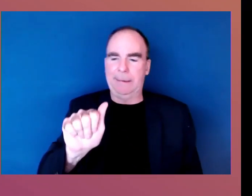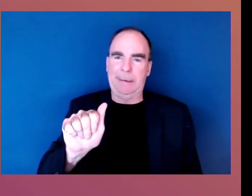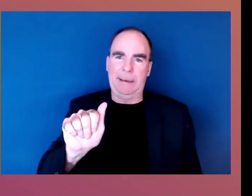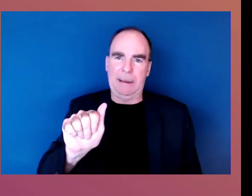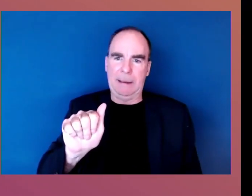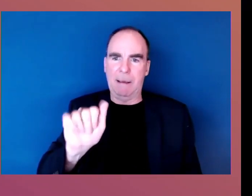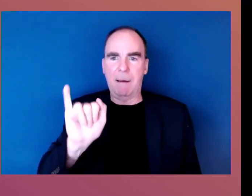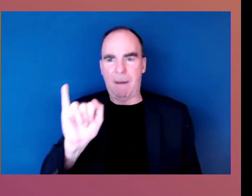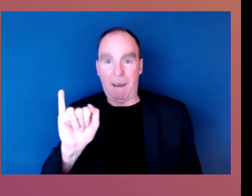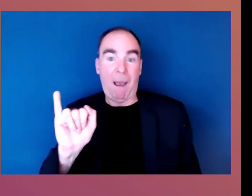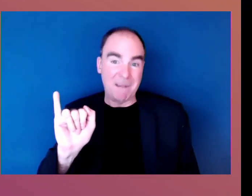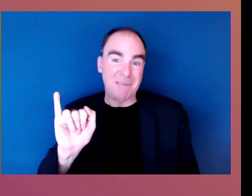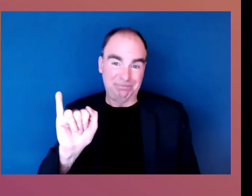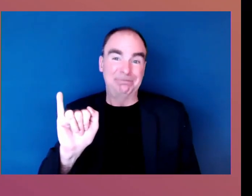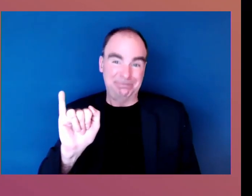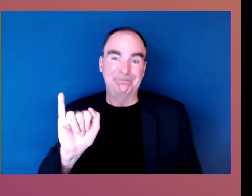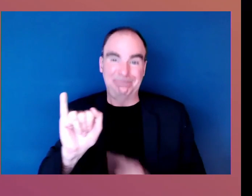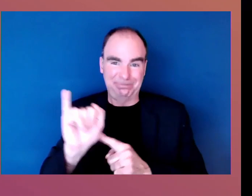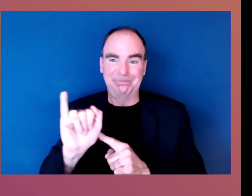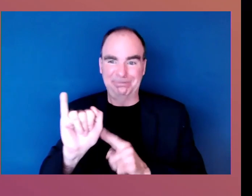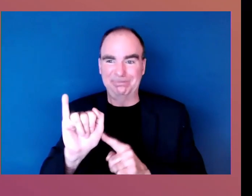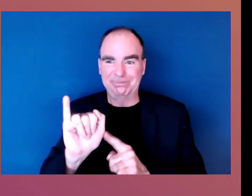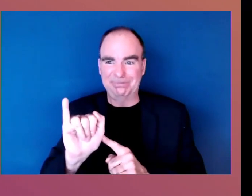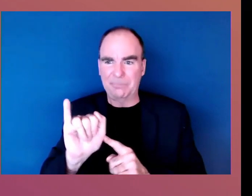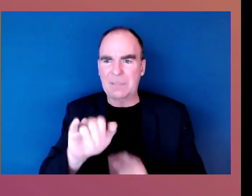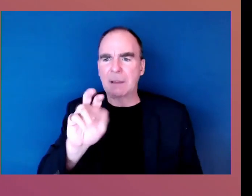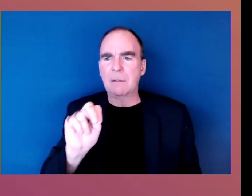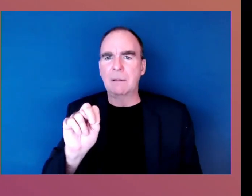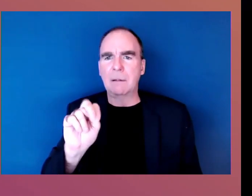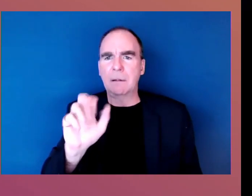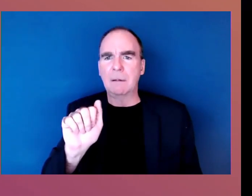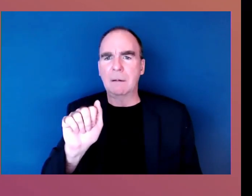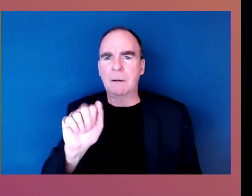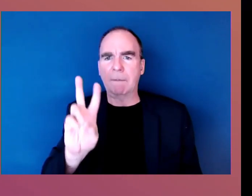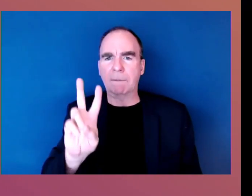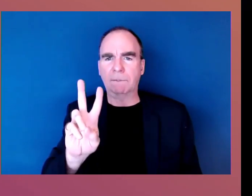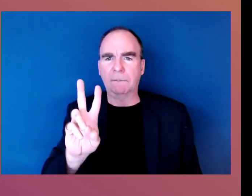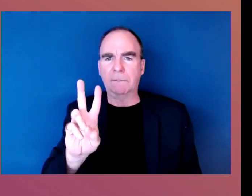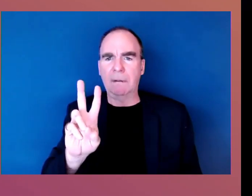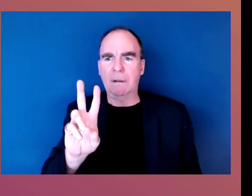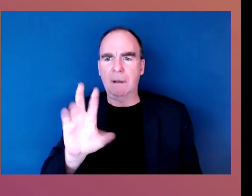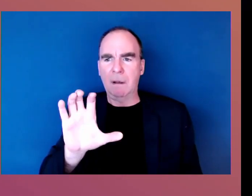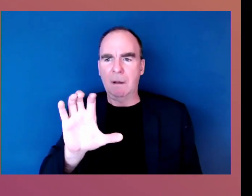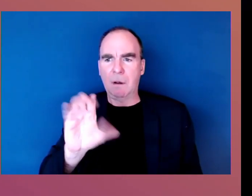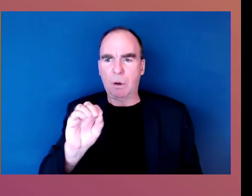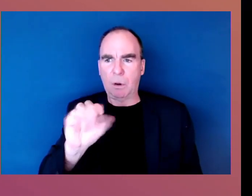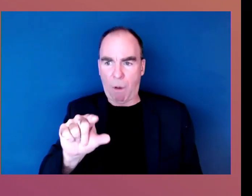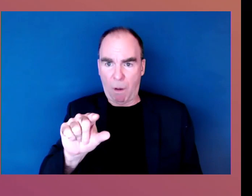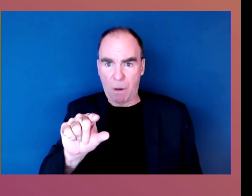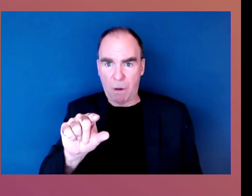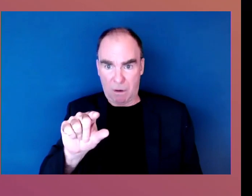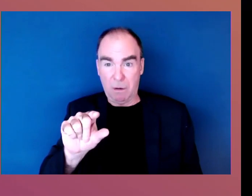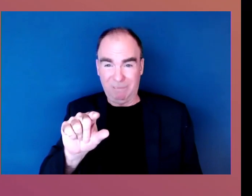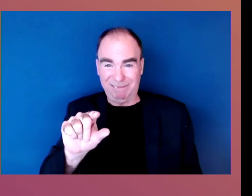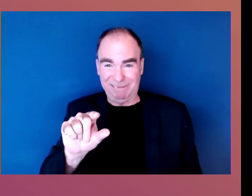has achieved highly accurate localization. If it is implemented in buildings, it might help